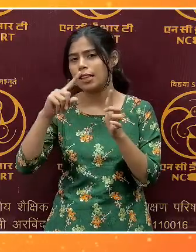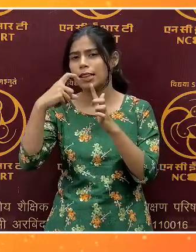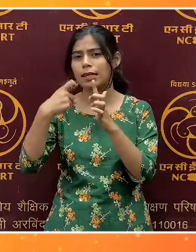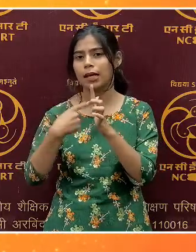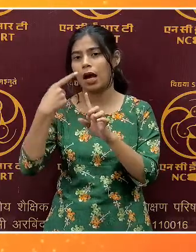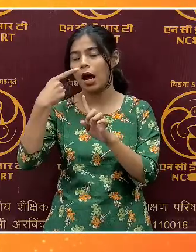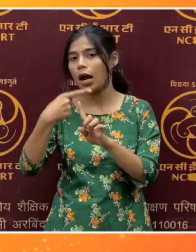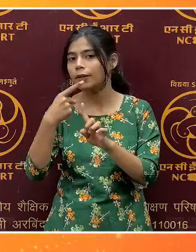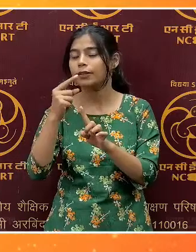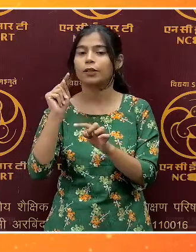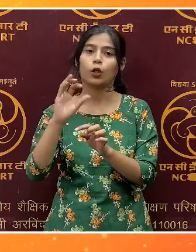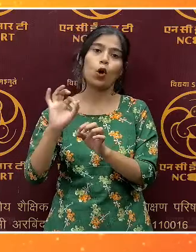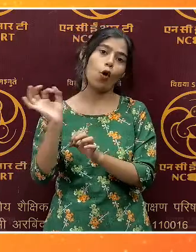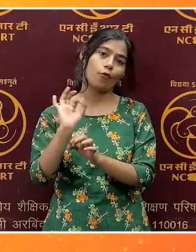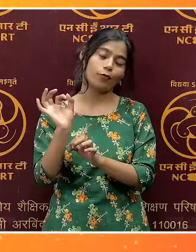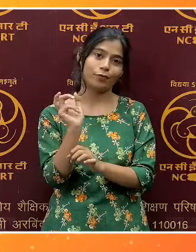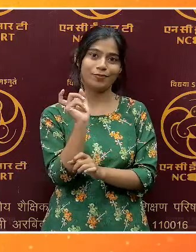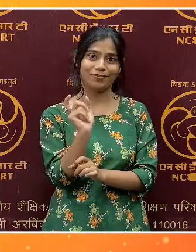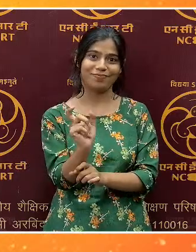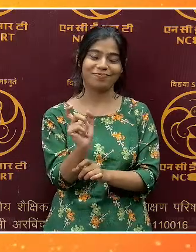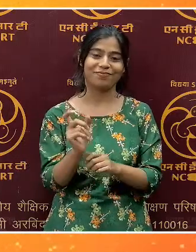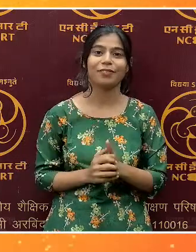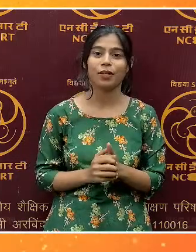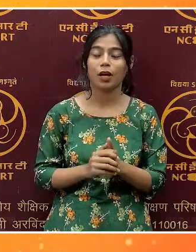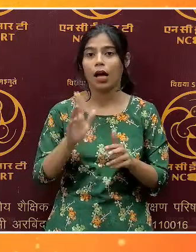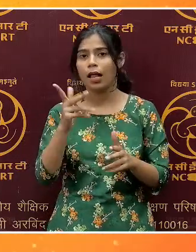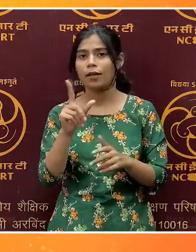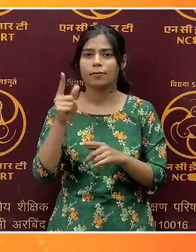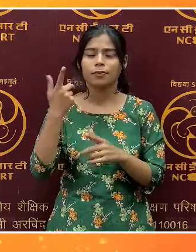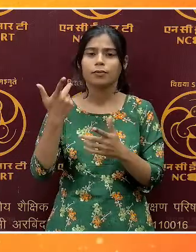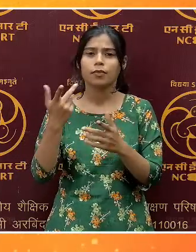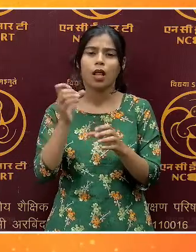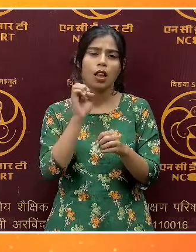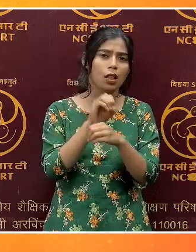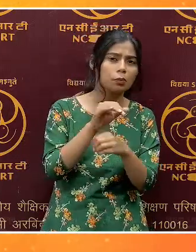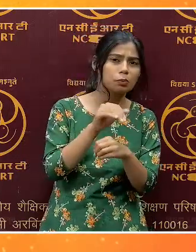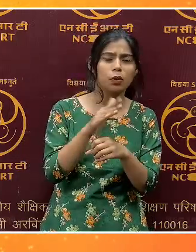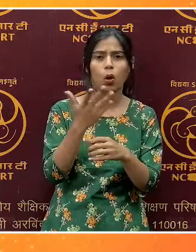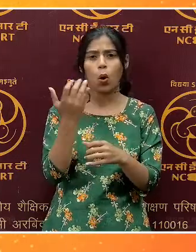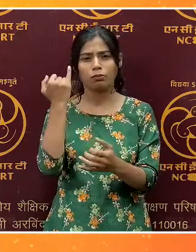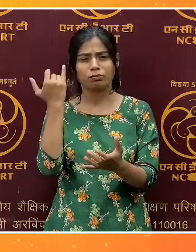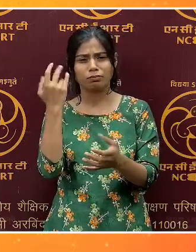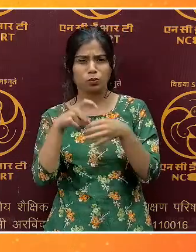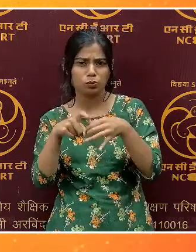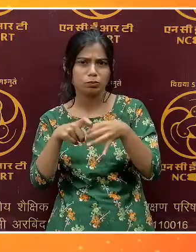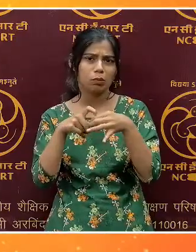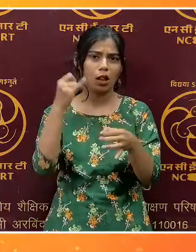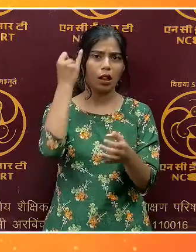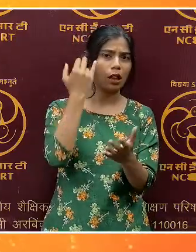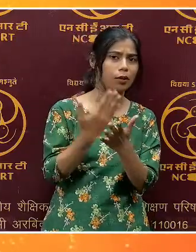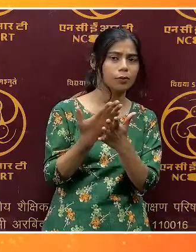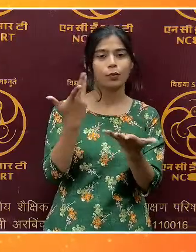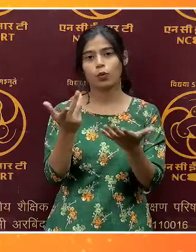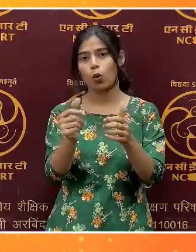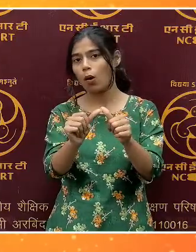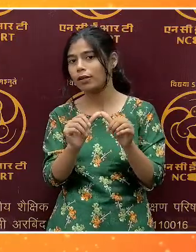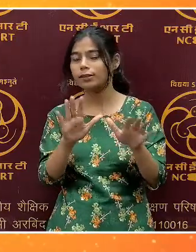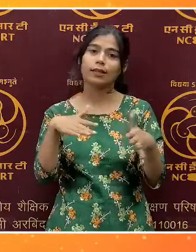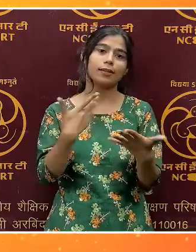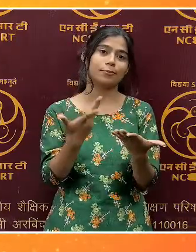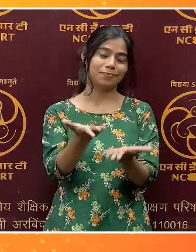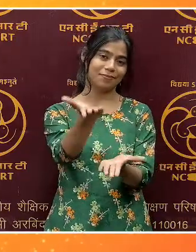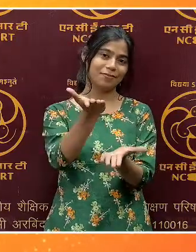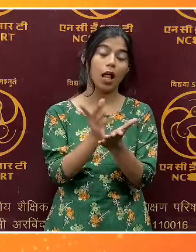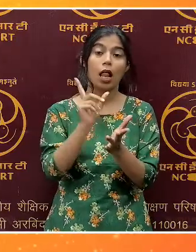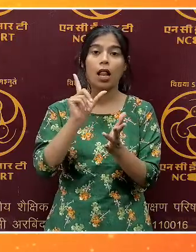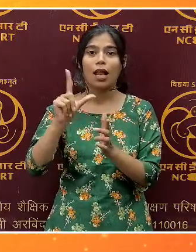Official. You can become a part of our live interaction by sending in your queries, questions and answers on the live chat